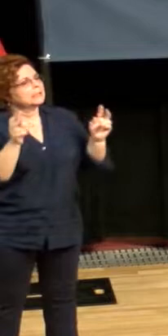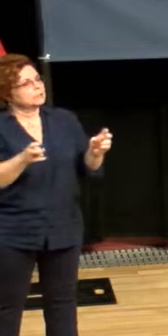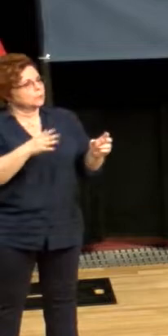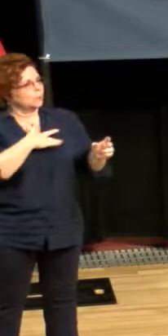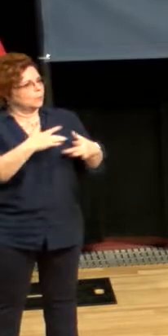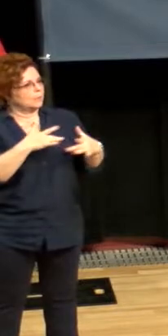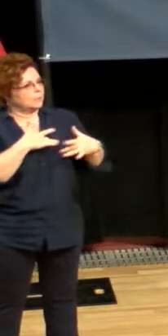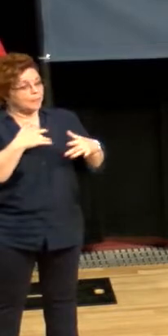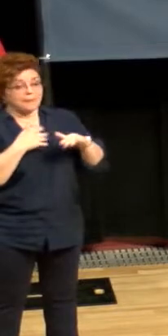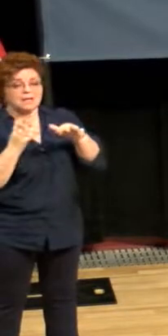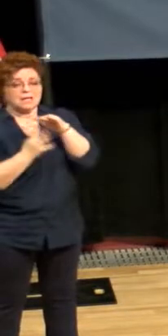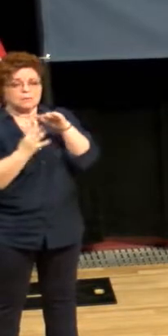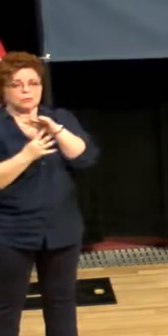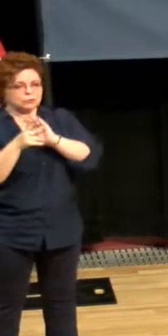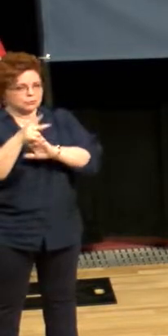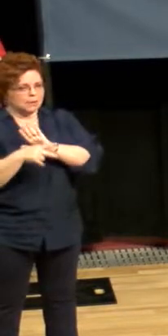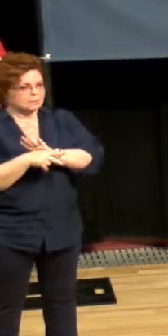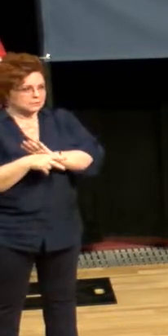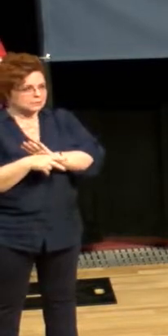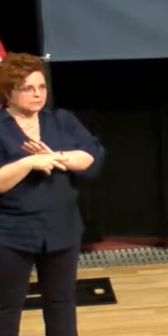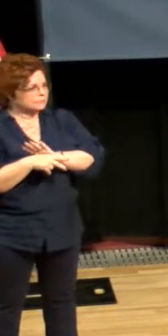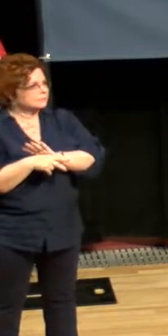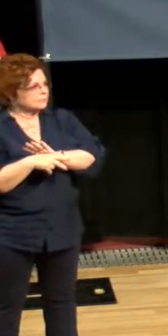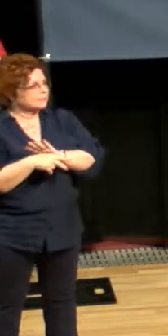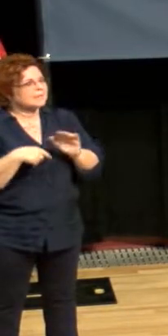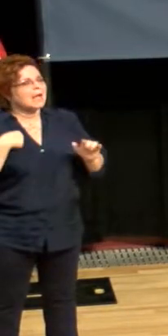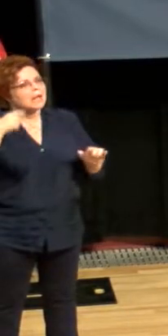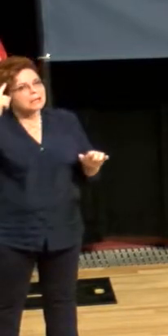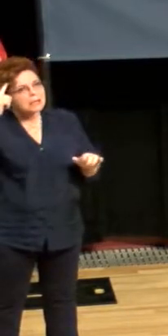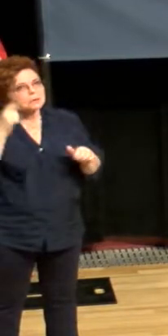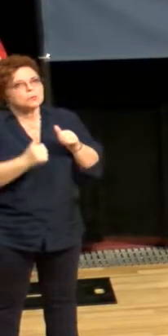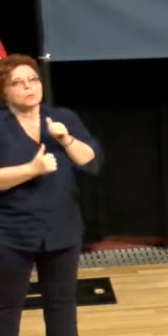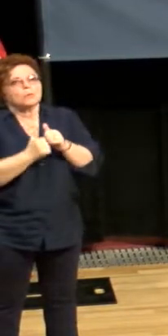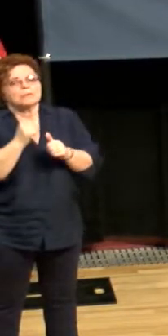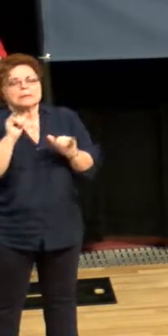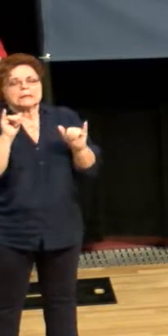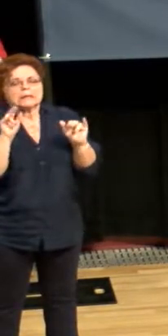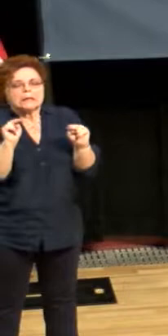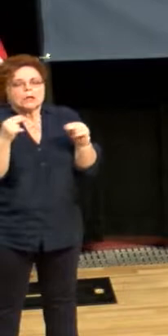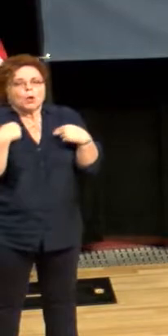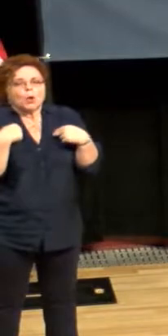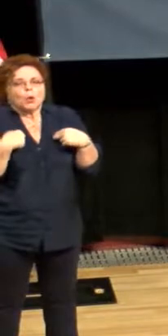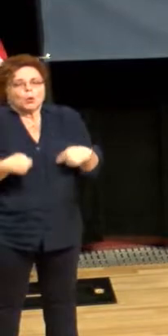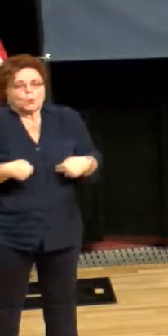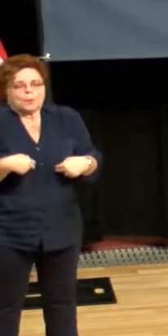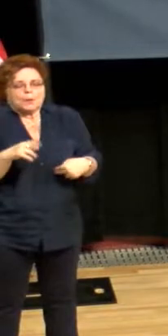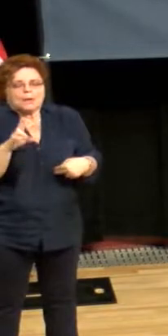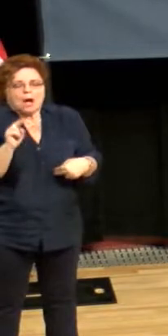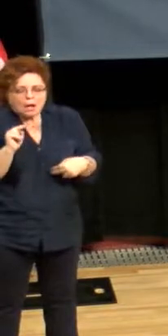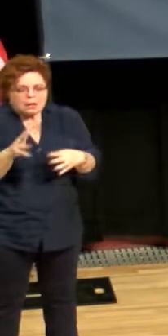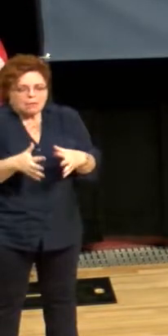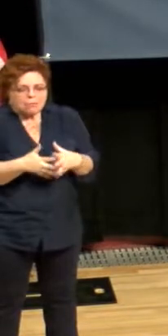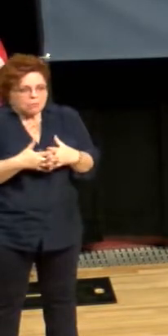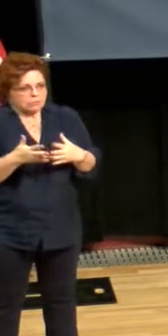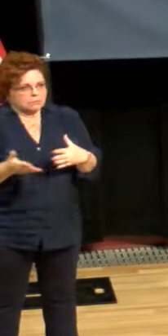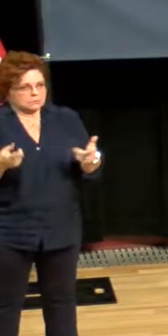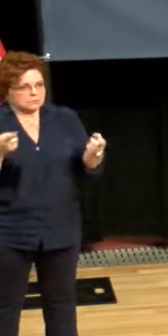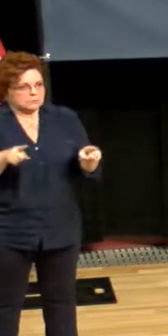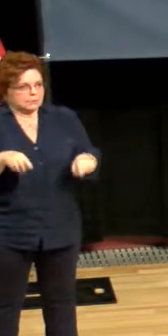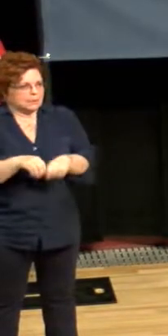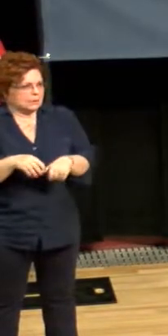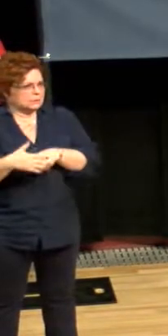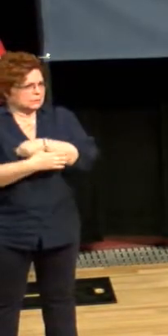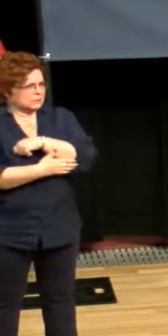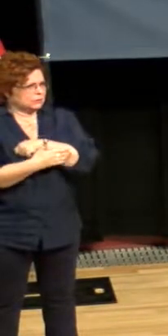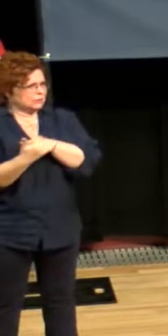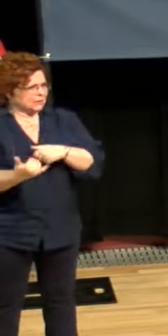is immigration policy. I think it's one of the most inhumane and un-American things that is going on in this country